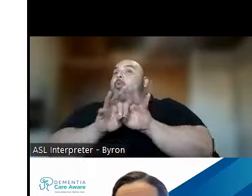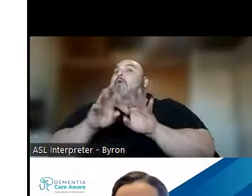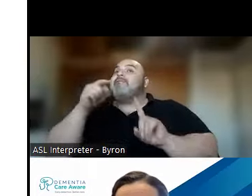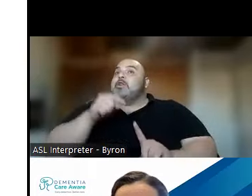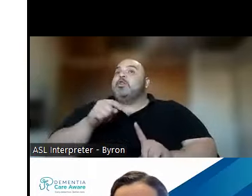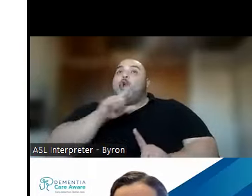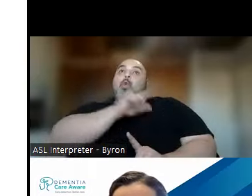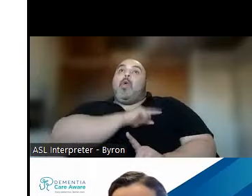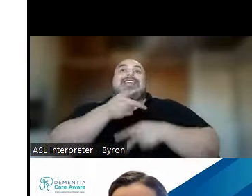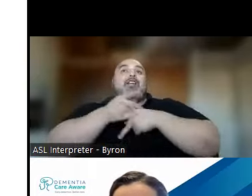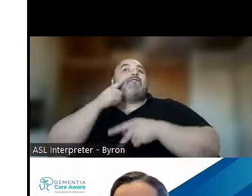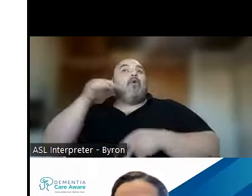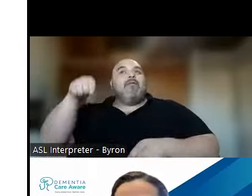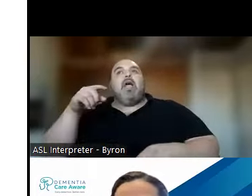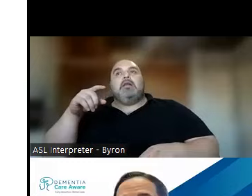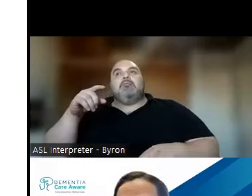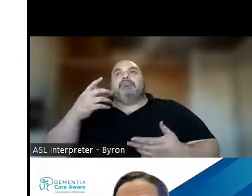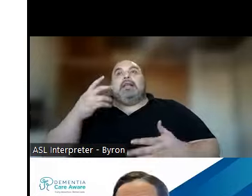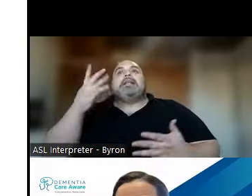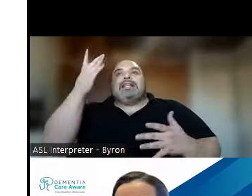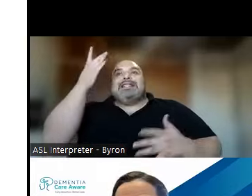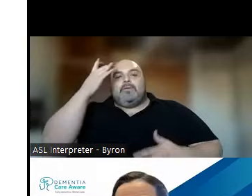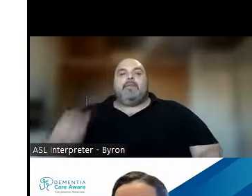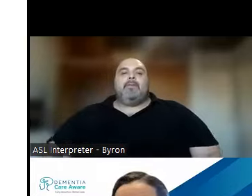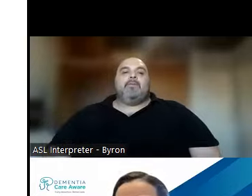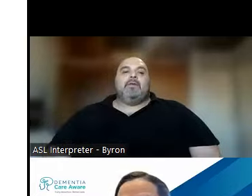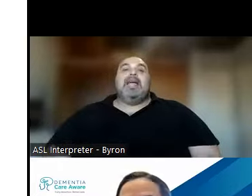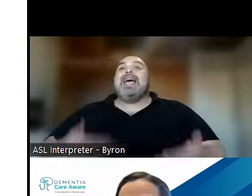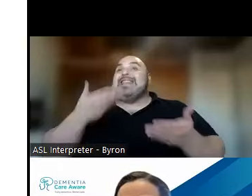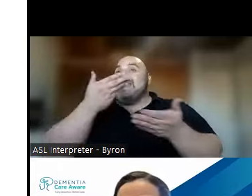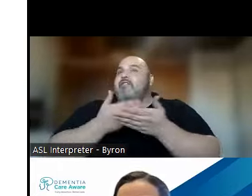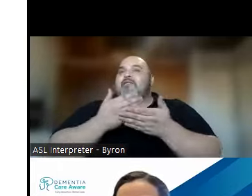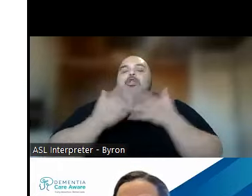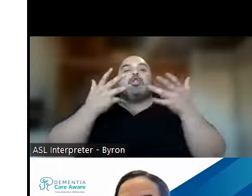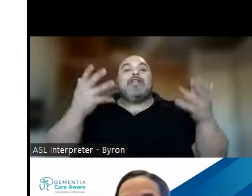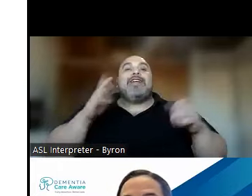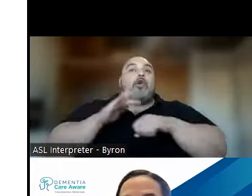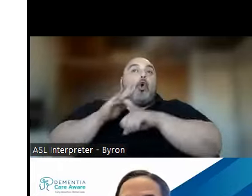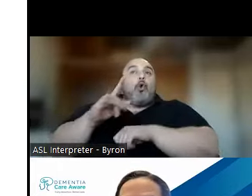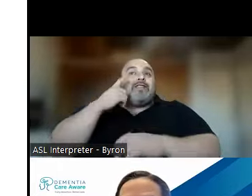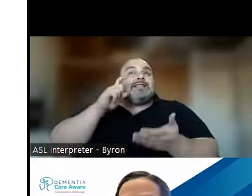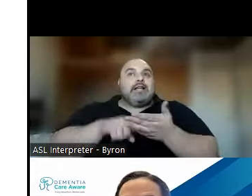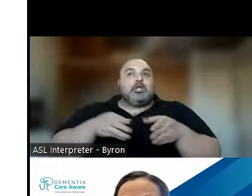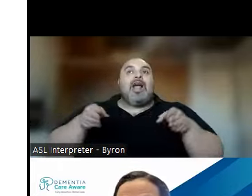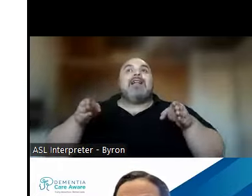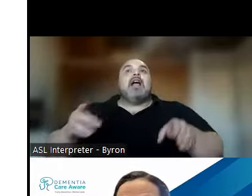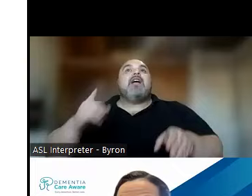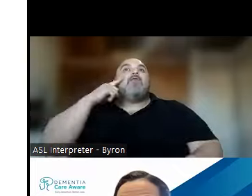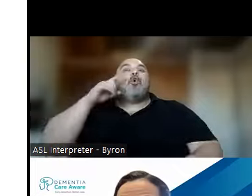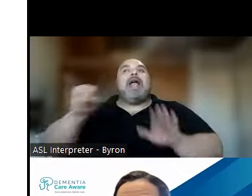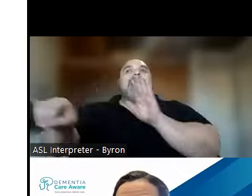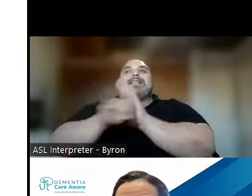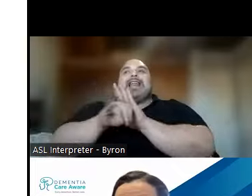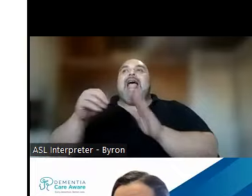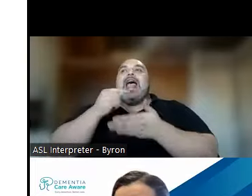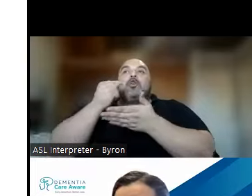care for this condition. And the evidence is really abundant that early detection does allow for identifying and